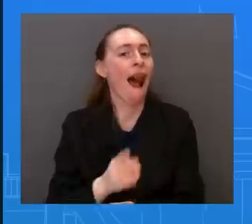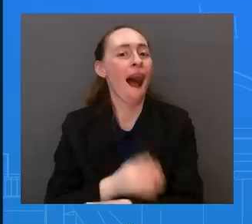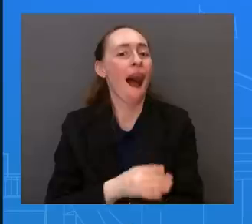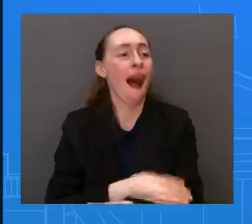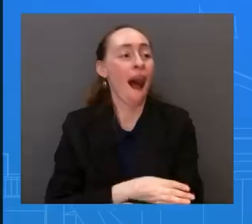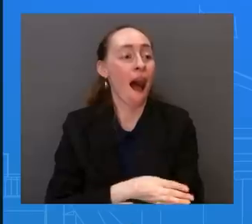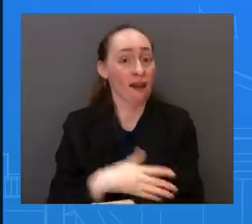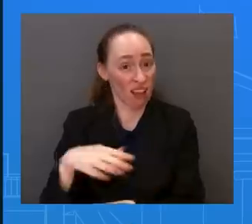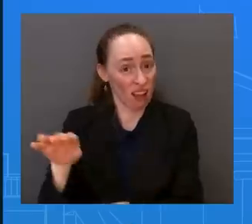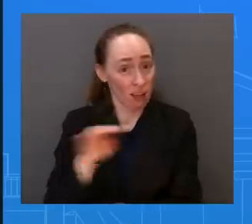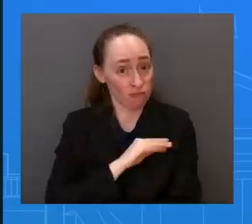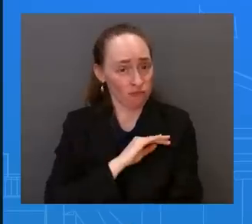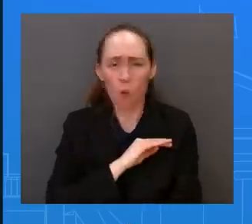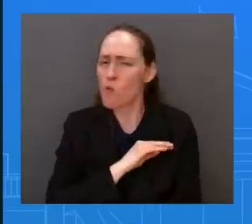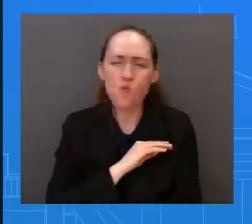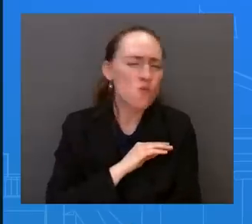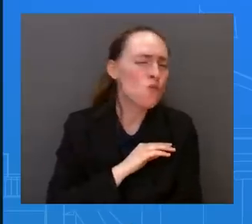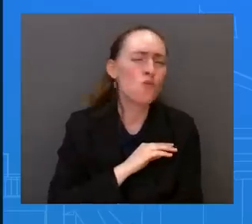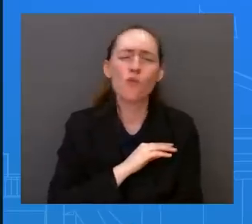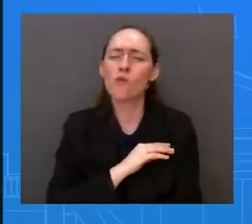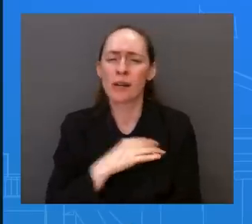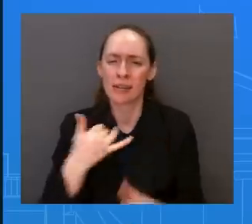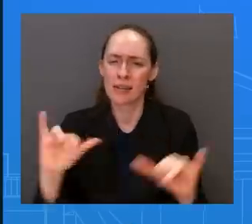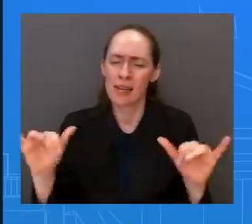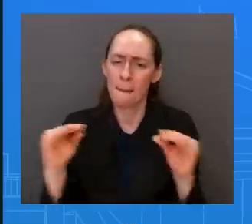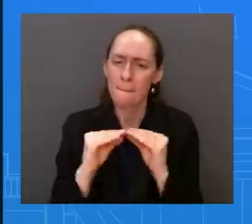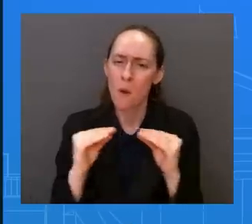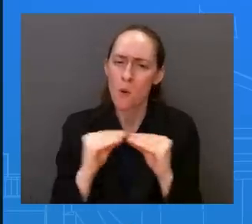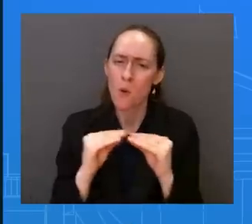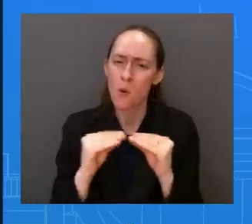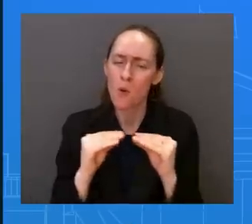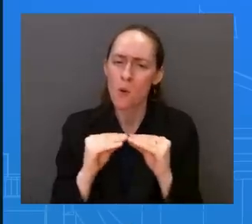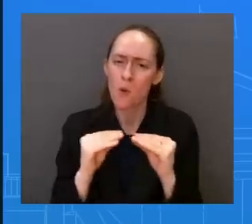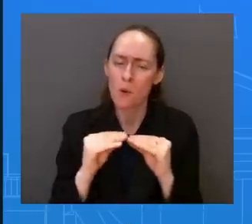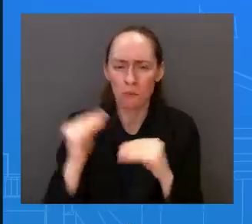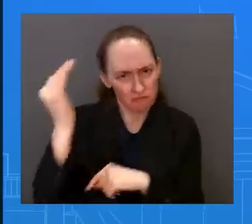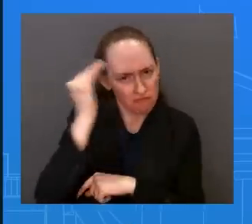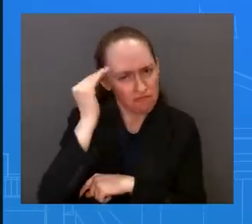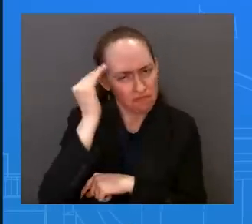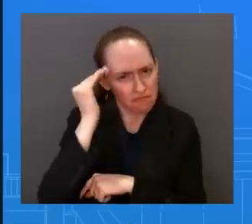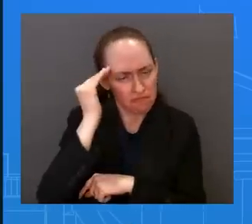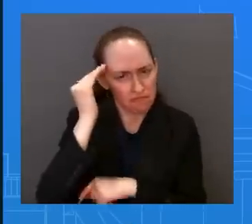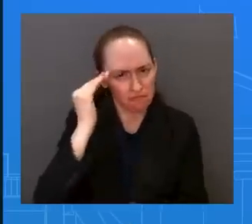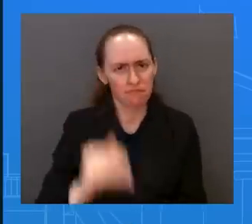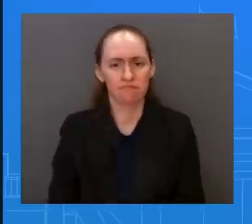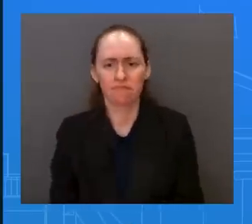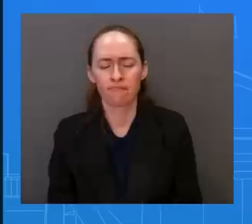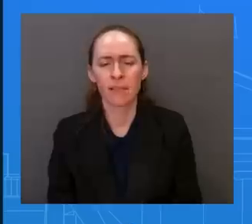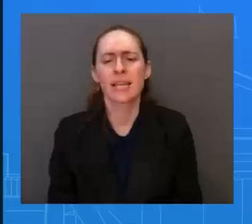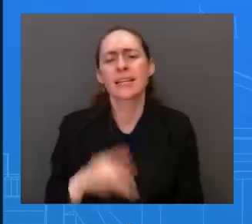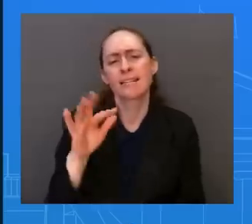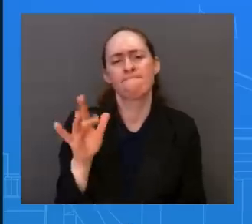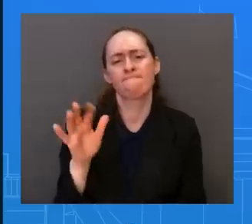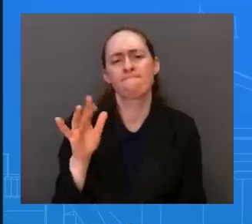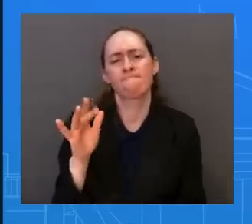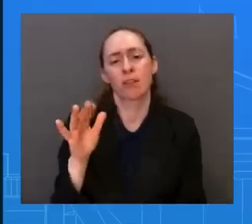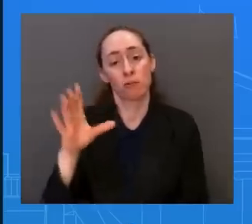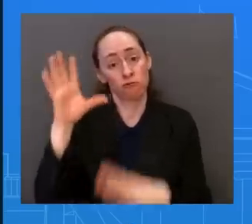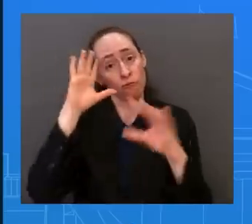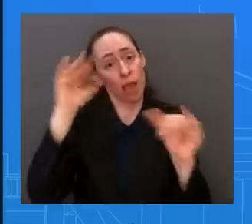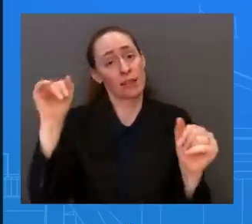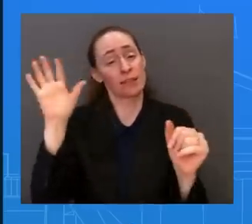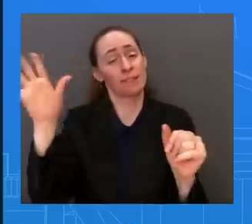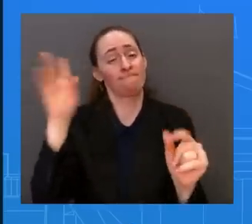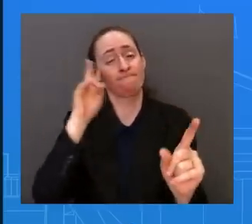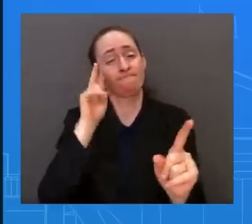But the president is actually focused today on those issues, and that's what you're going to hear. How can we keep making